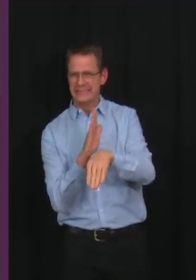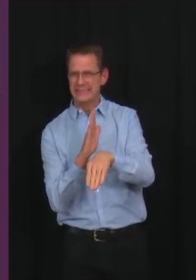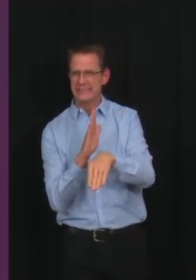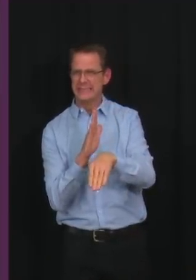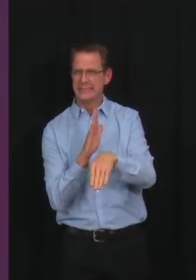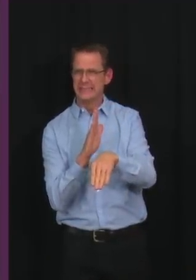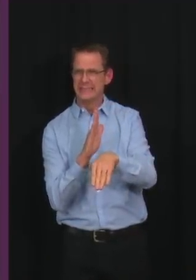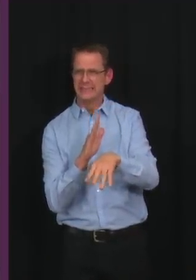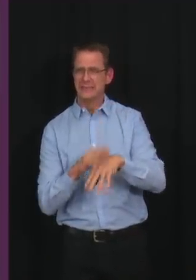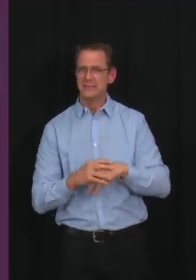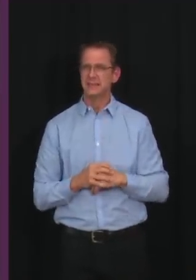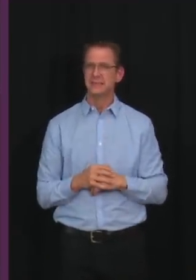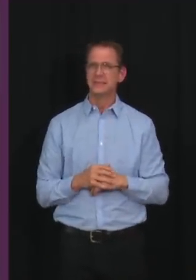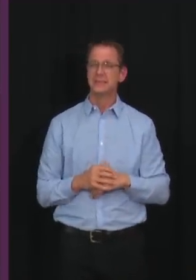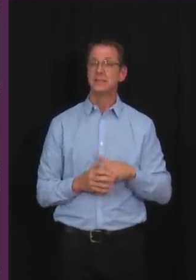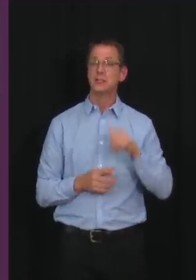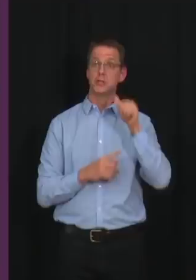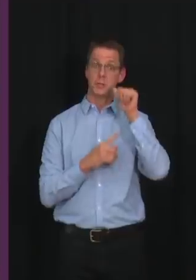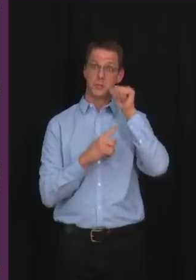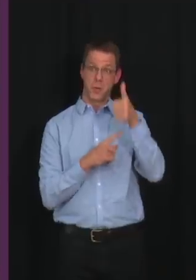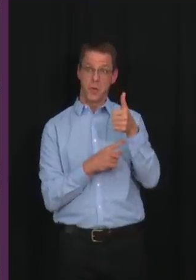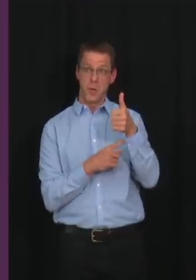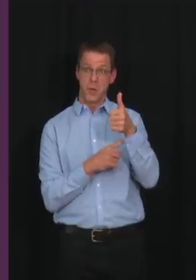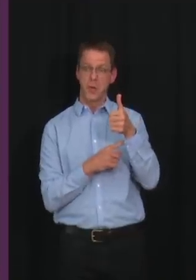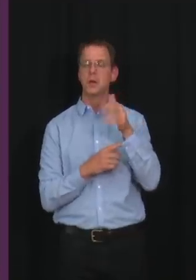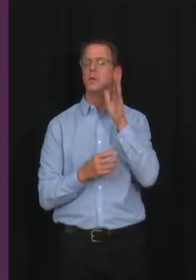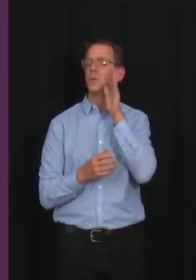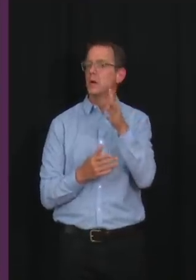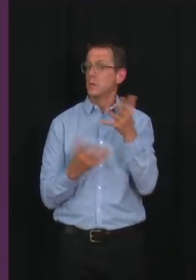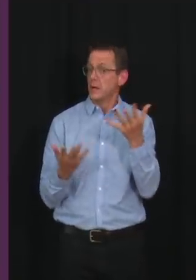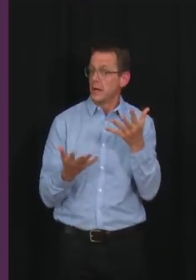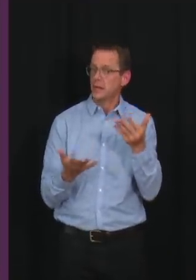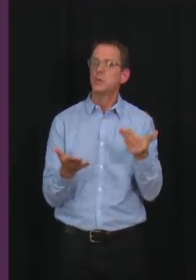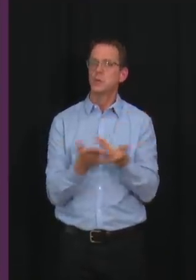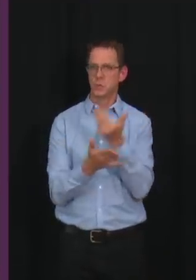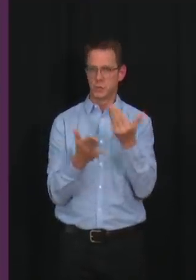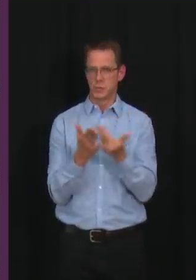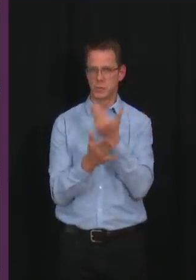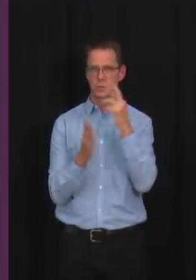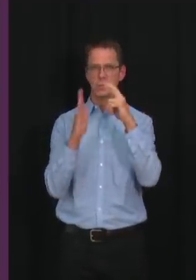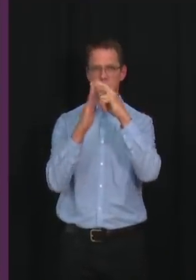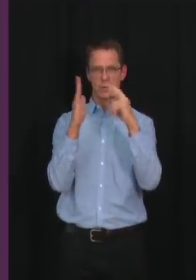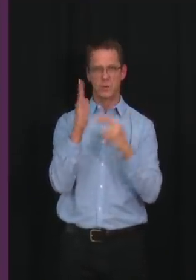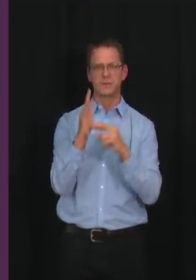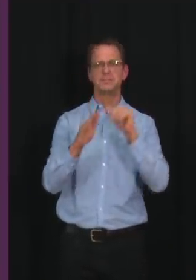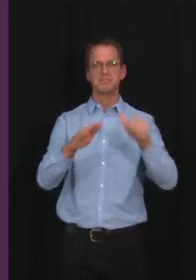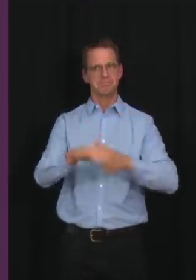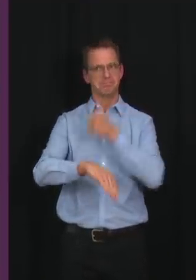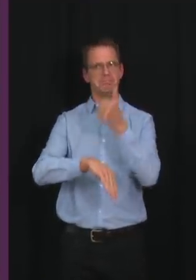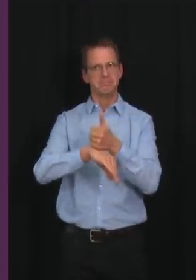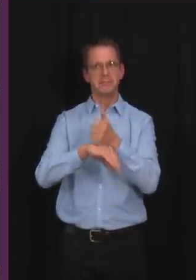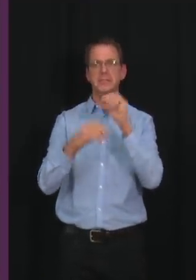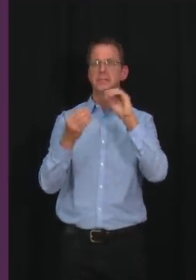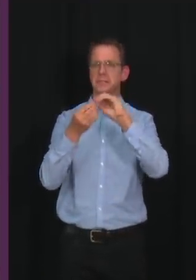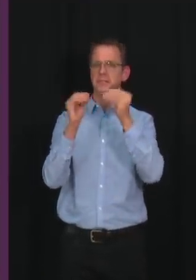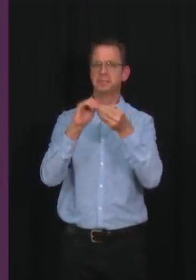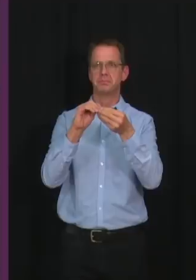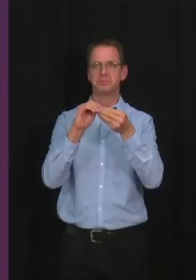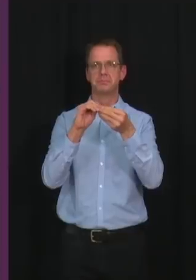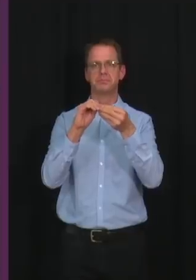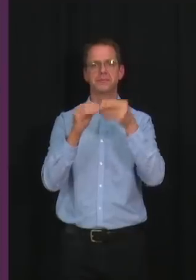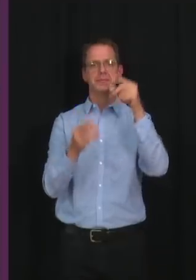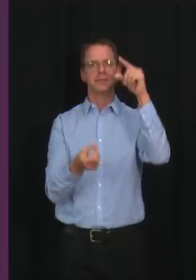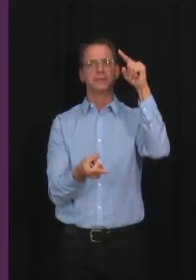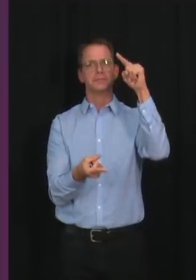and to drive cases down. I know that many people don't want to see additional measures and I know that we're all tired of this